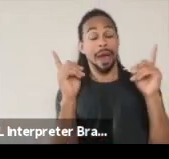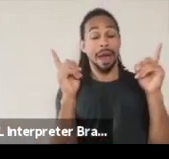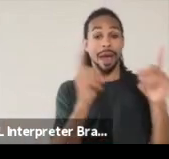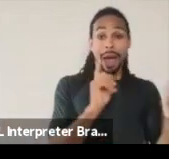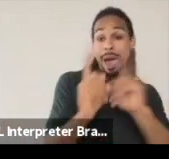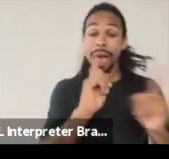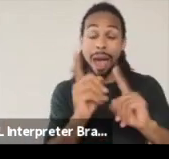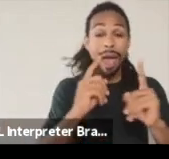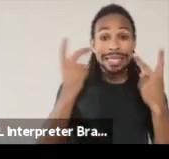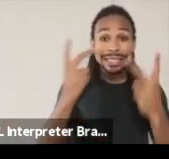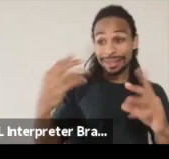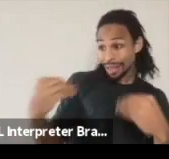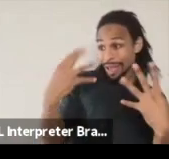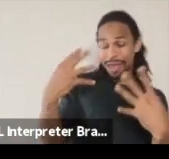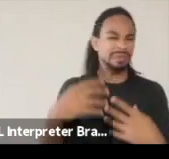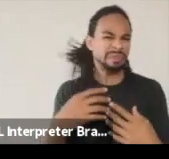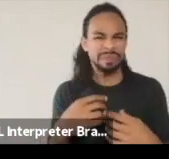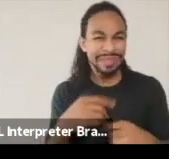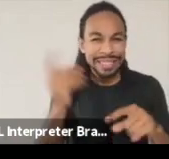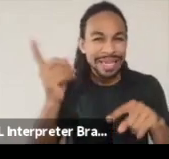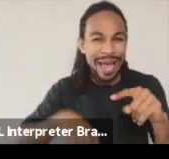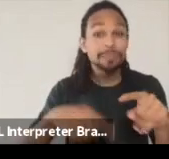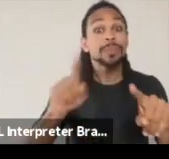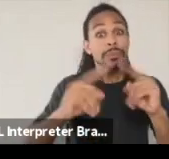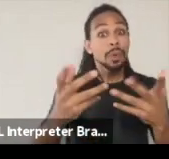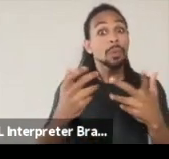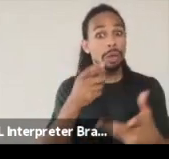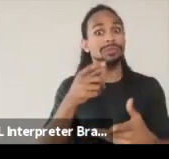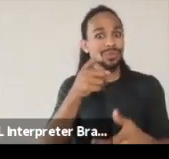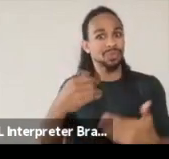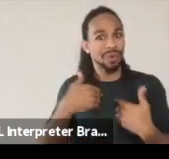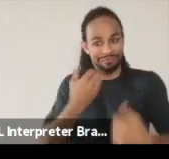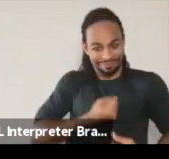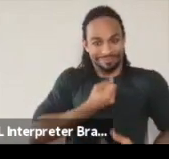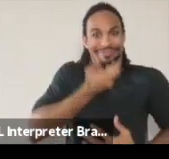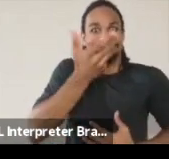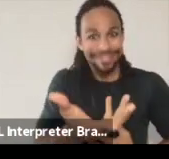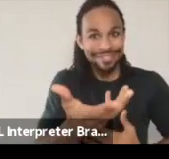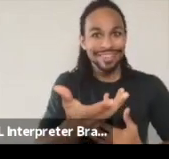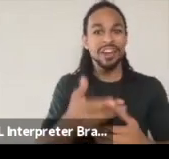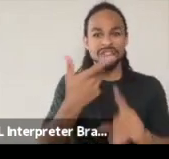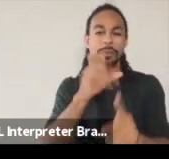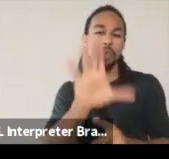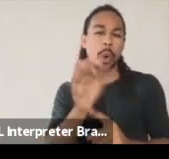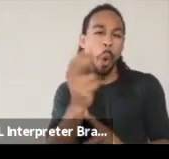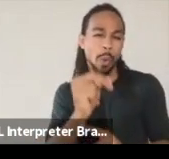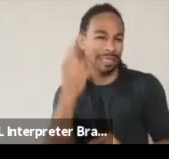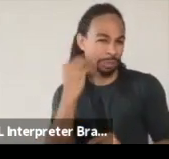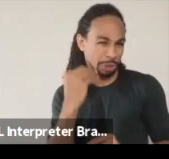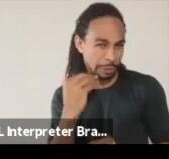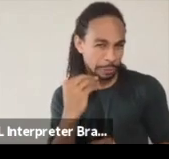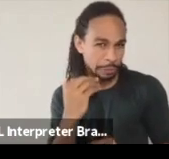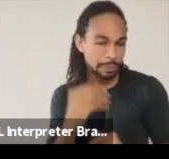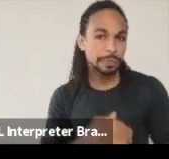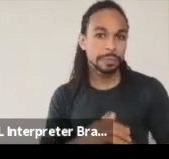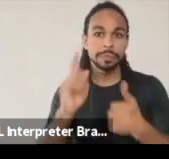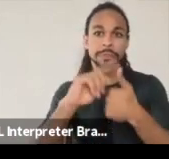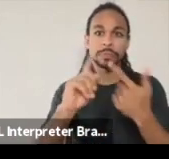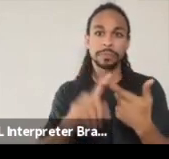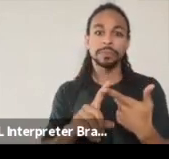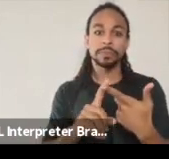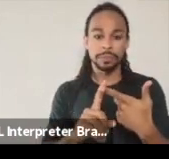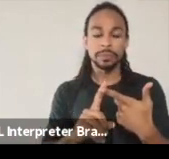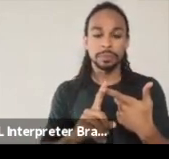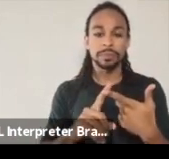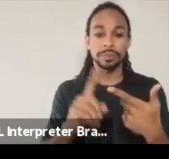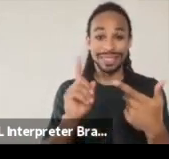of you. But we do want you to speak to each other and speak to us, but please speak from your own experience. The second agreement